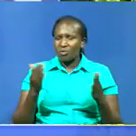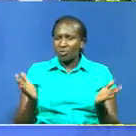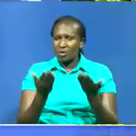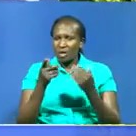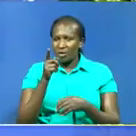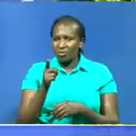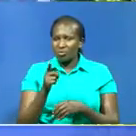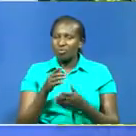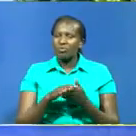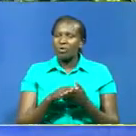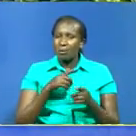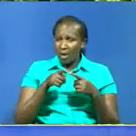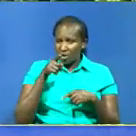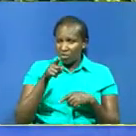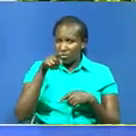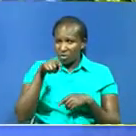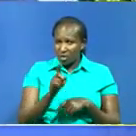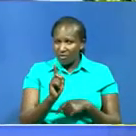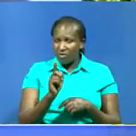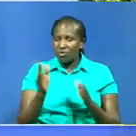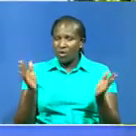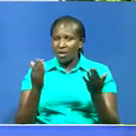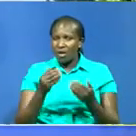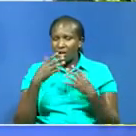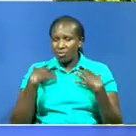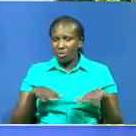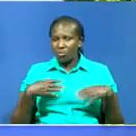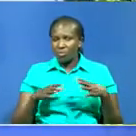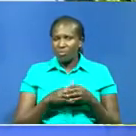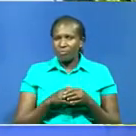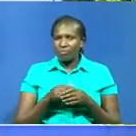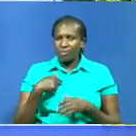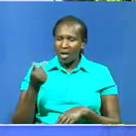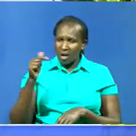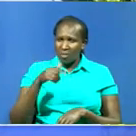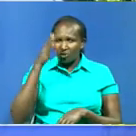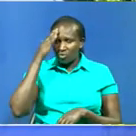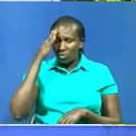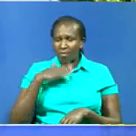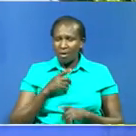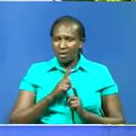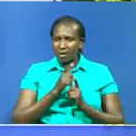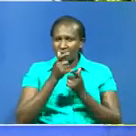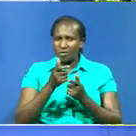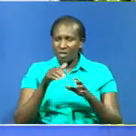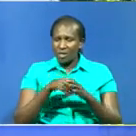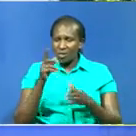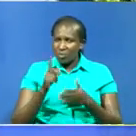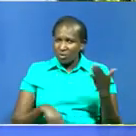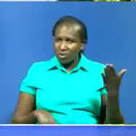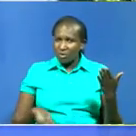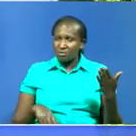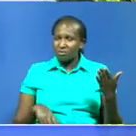do you now encourage? That's why I said, I've come to know my gift is in life coaching and